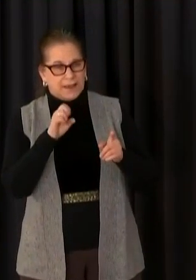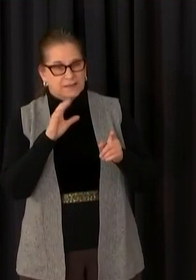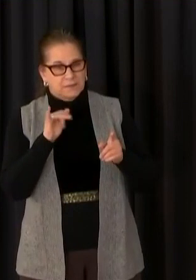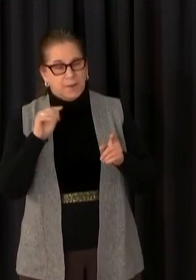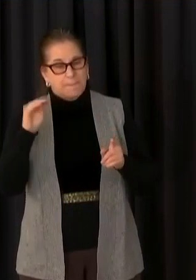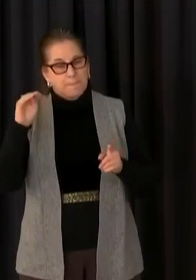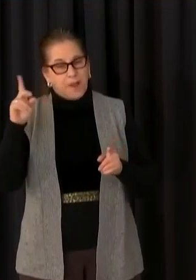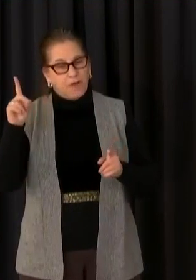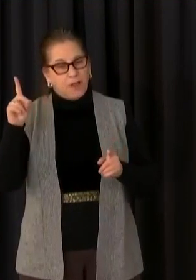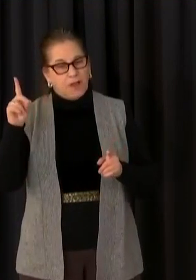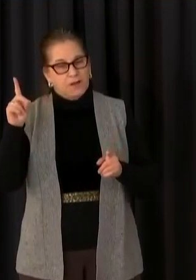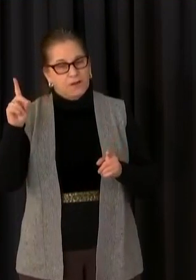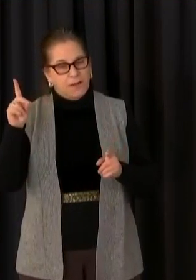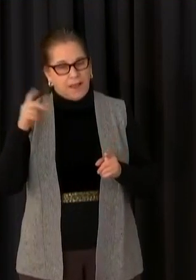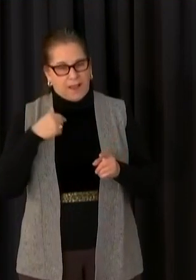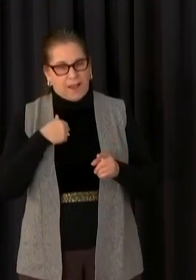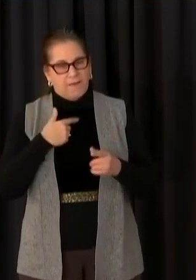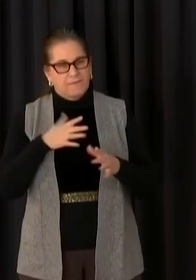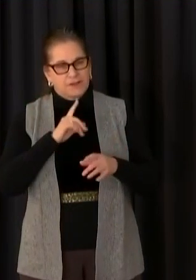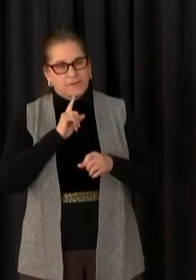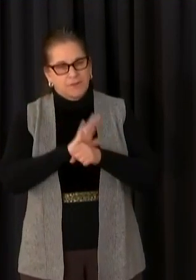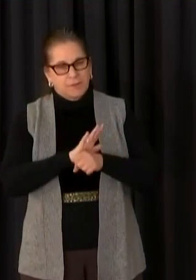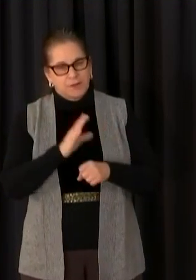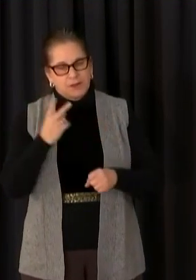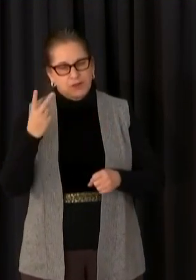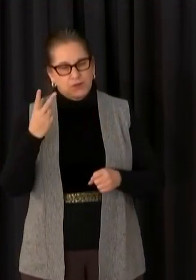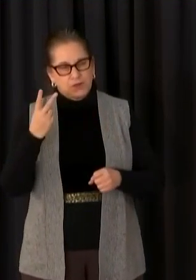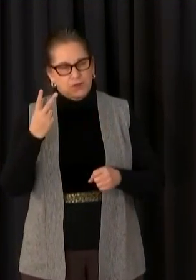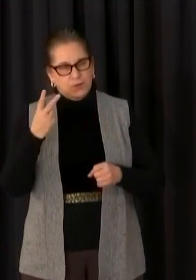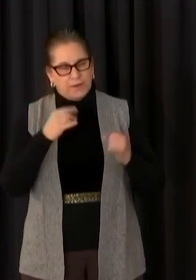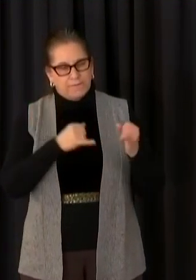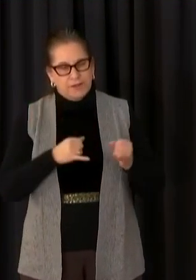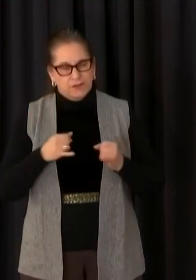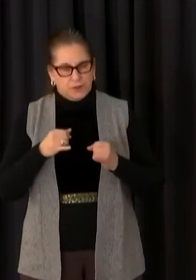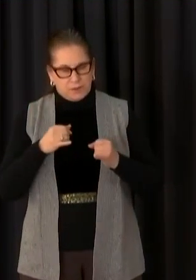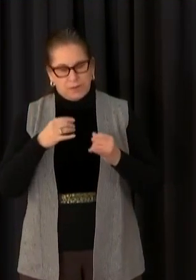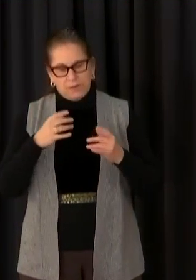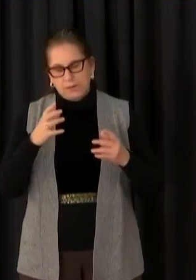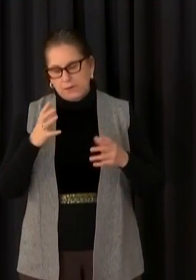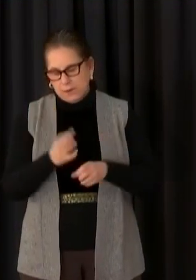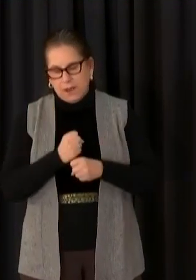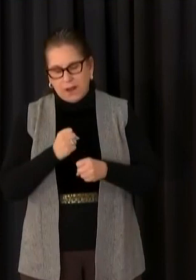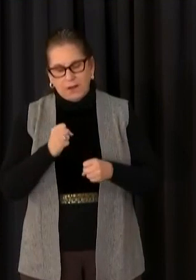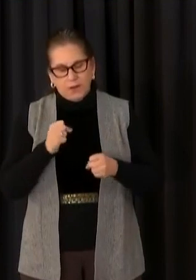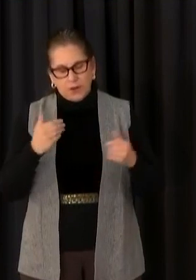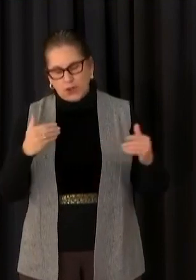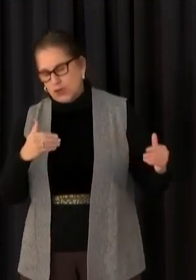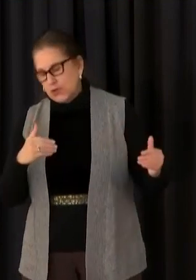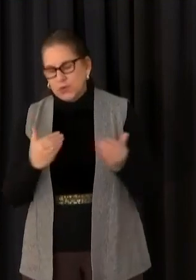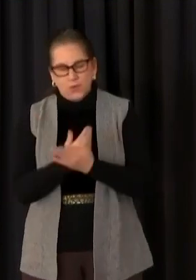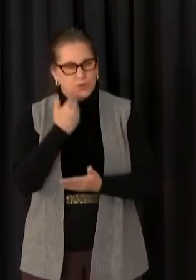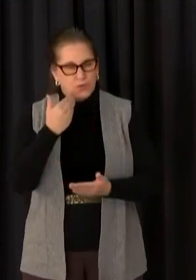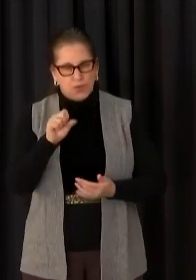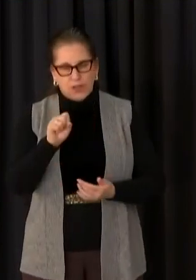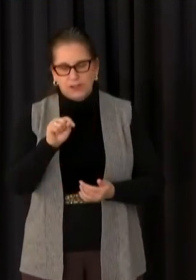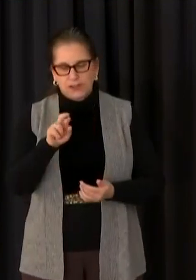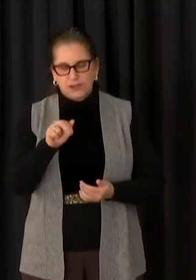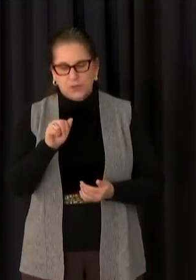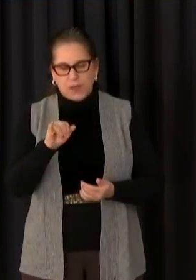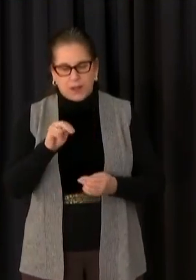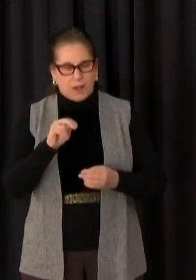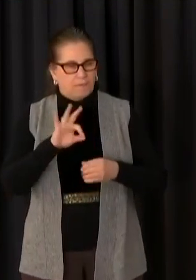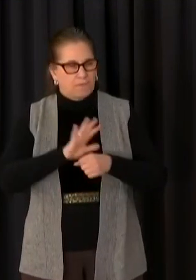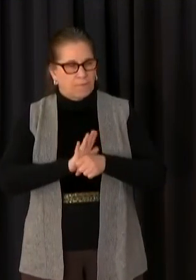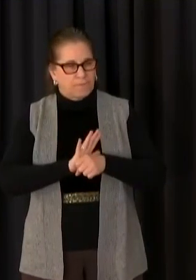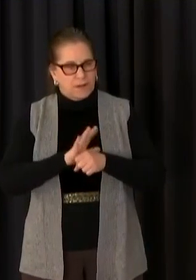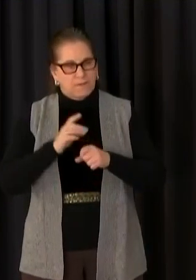new strain of coronavirus. Between that and just the number of unmasked individuals who have been and probably will be traveling into the city, seems like